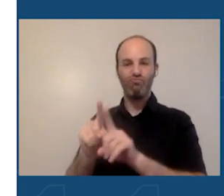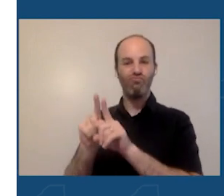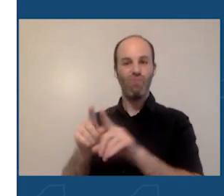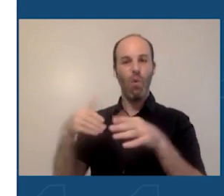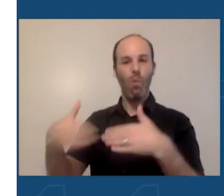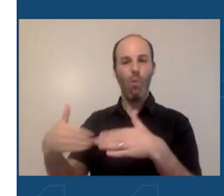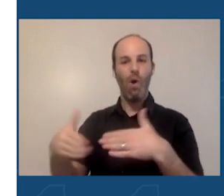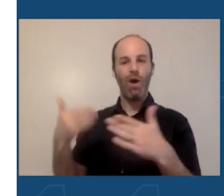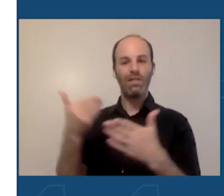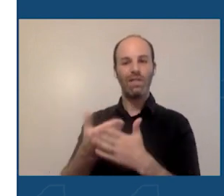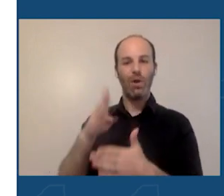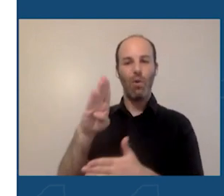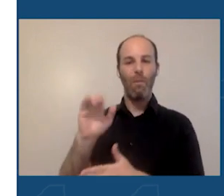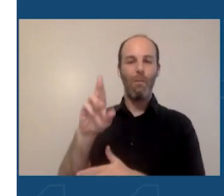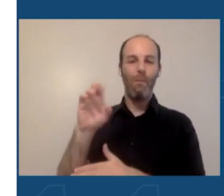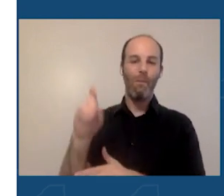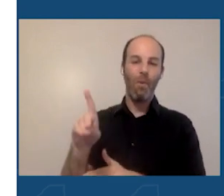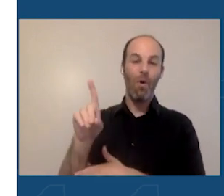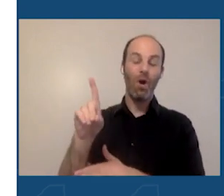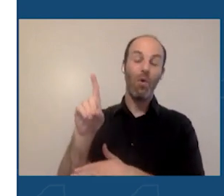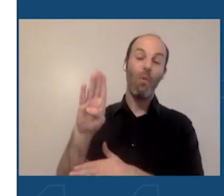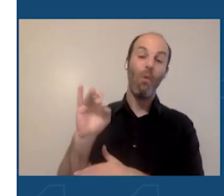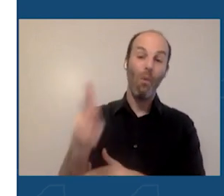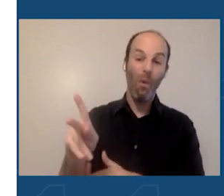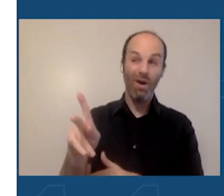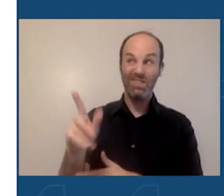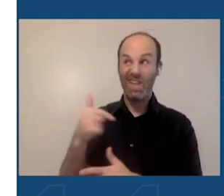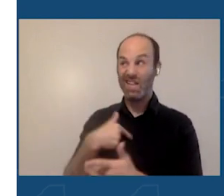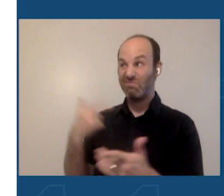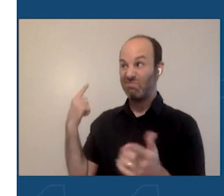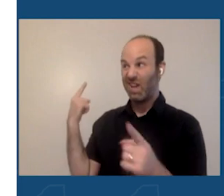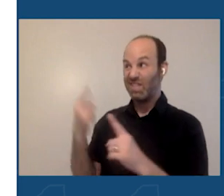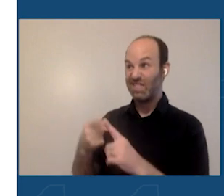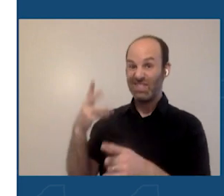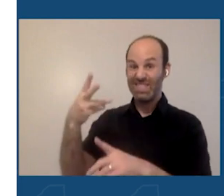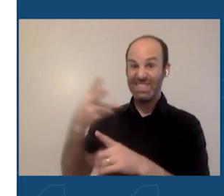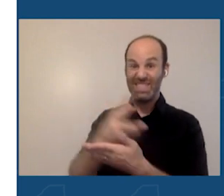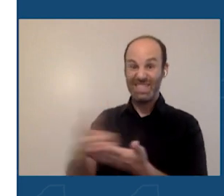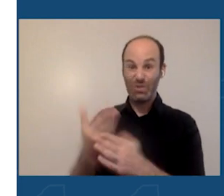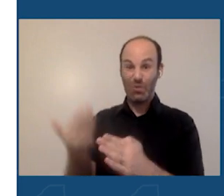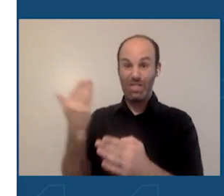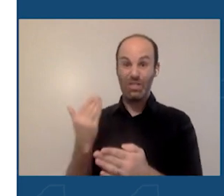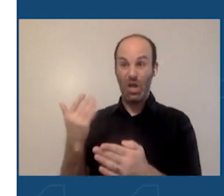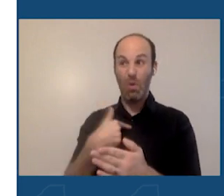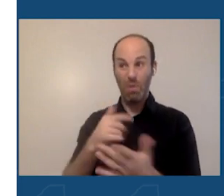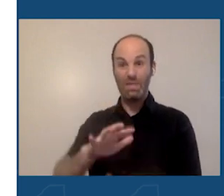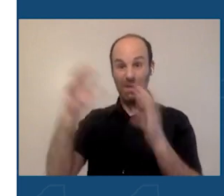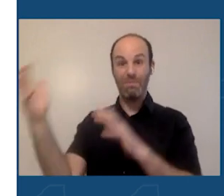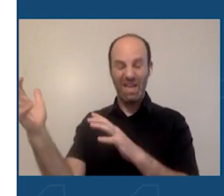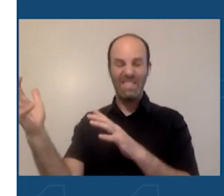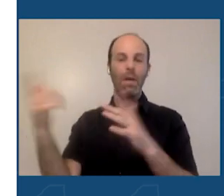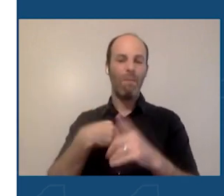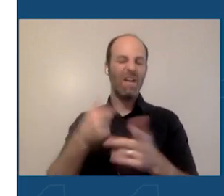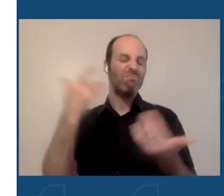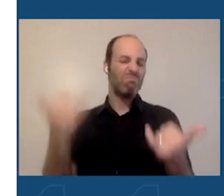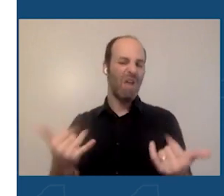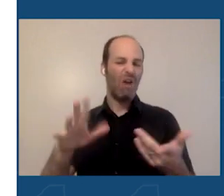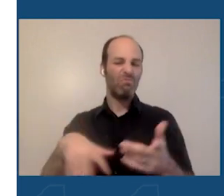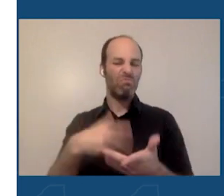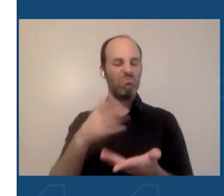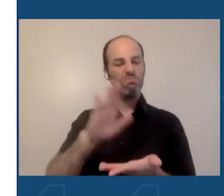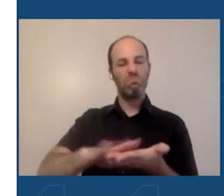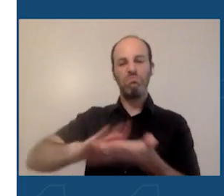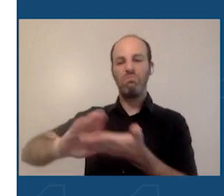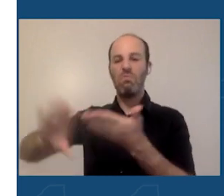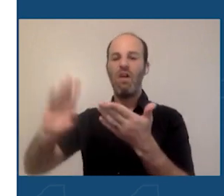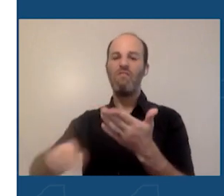Mayor, it was kind of a mess up until 6 weeks ago, right? Got it done in time for the boat show. So we're making progress every step of the way. But I want to thank him